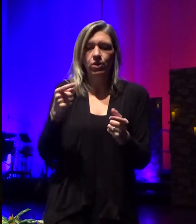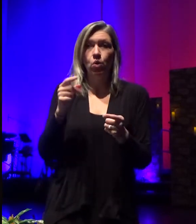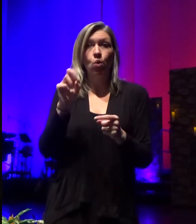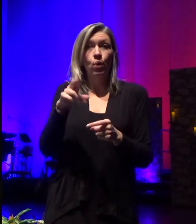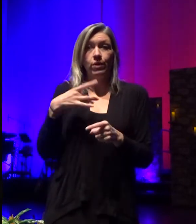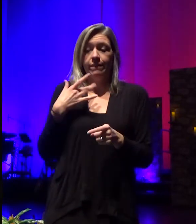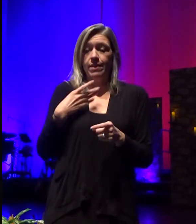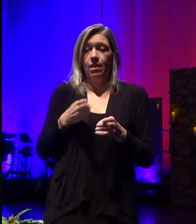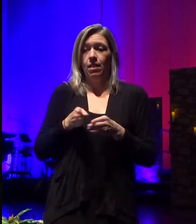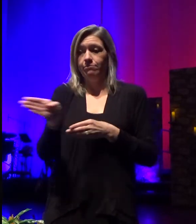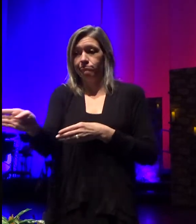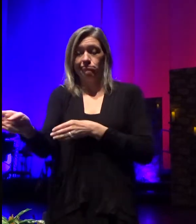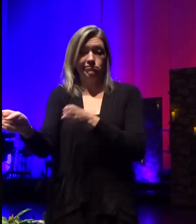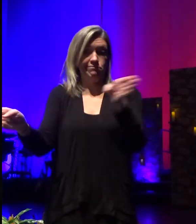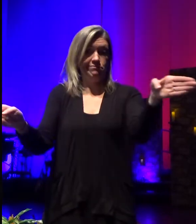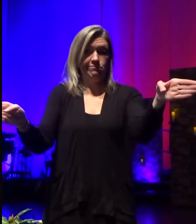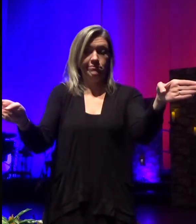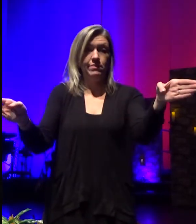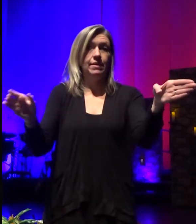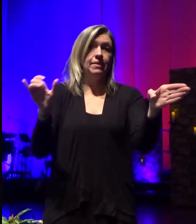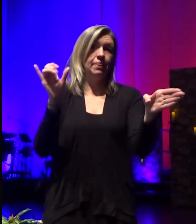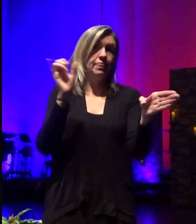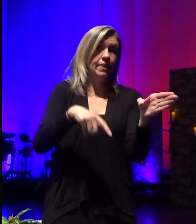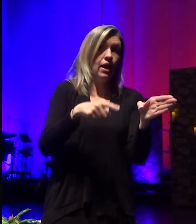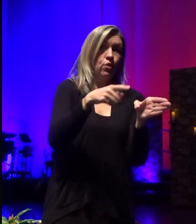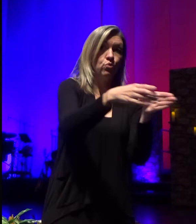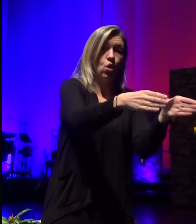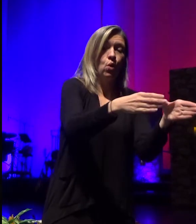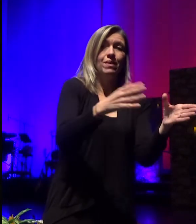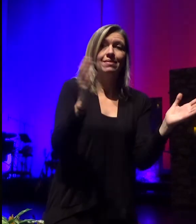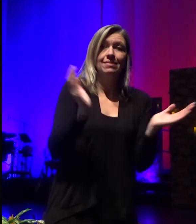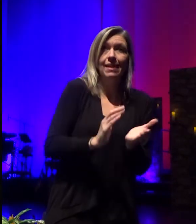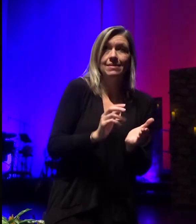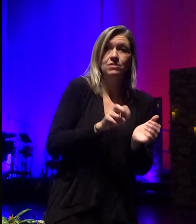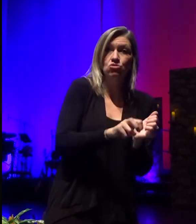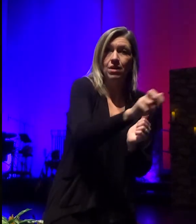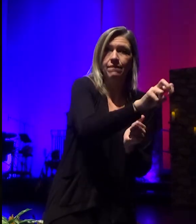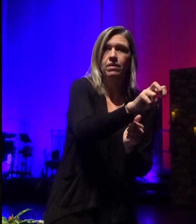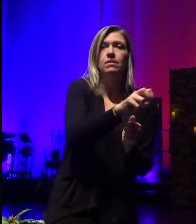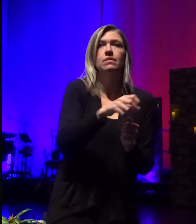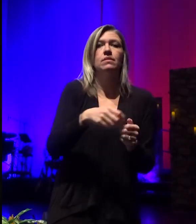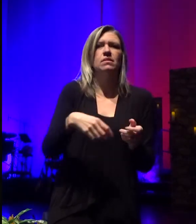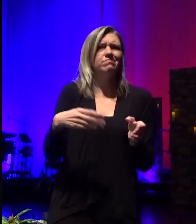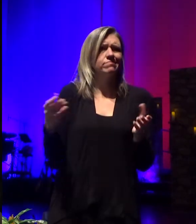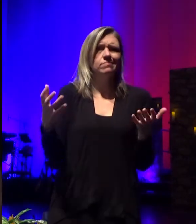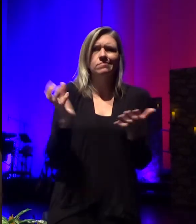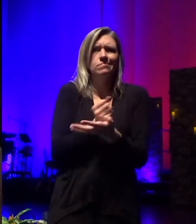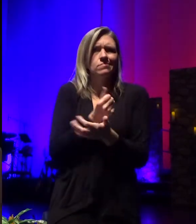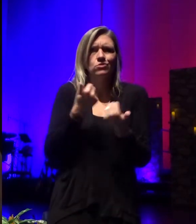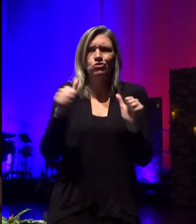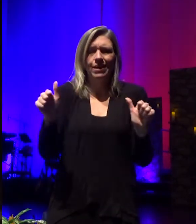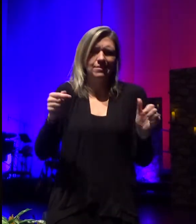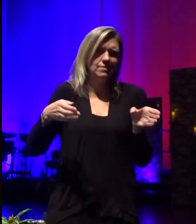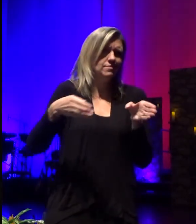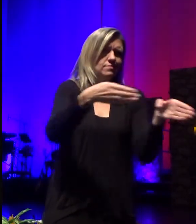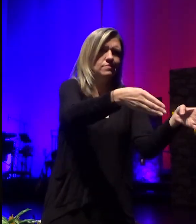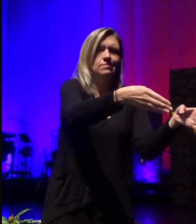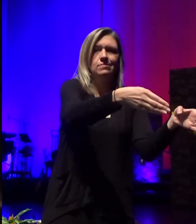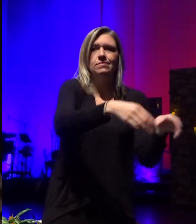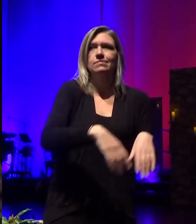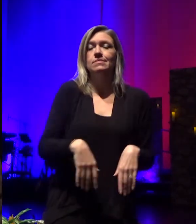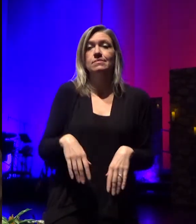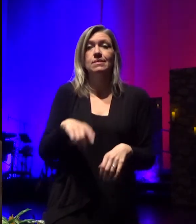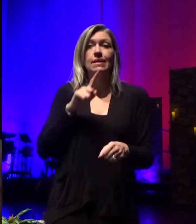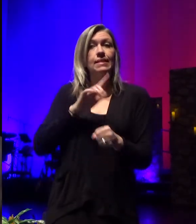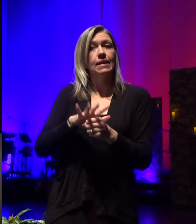you're seeing that it's a road less traveled that you need to take. Claim the dream. It's not going to flourish when